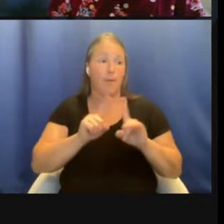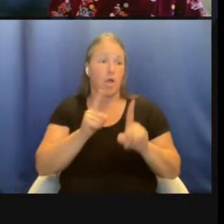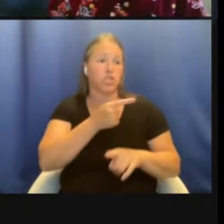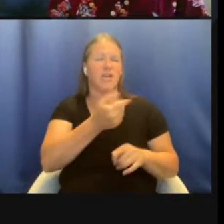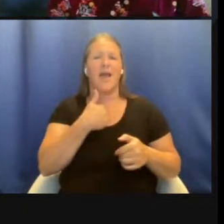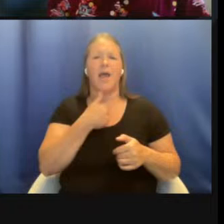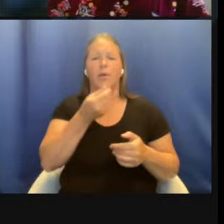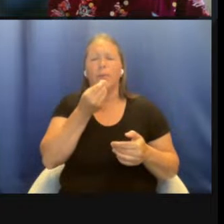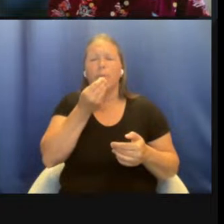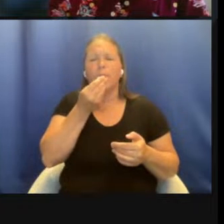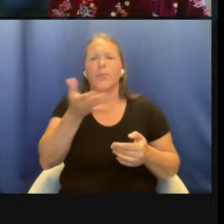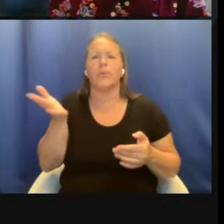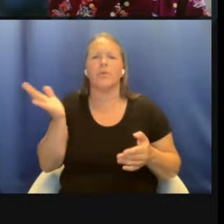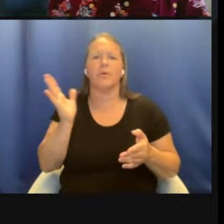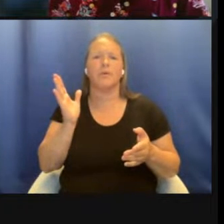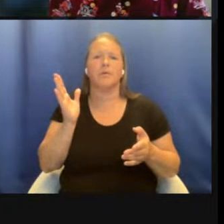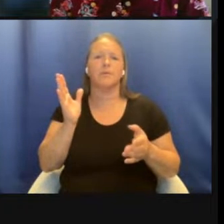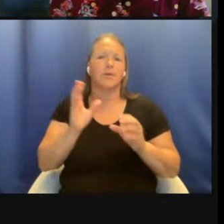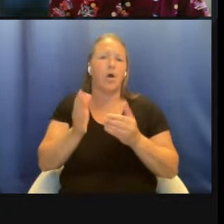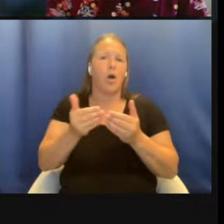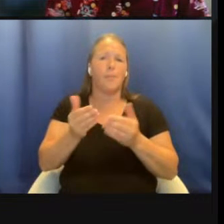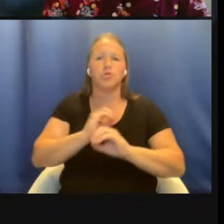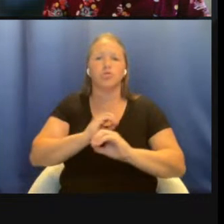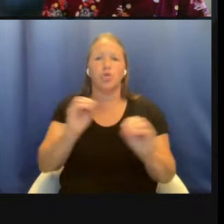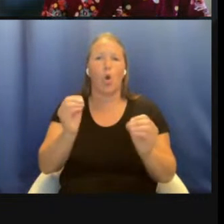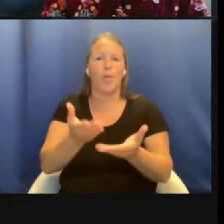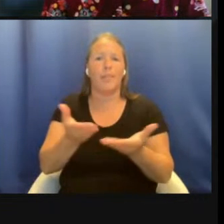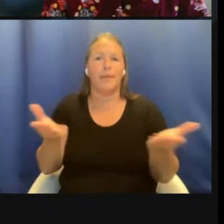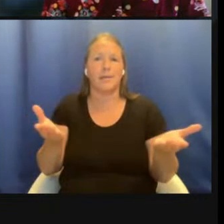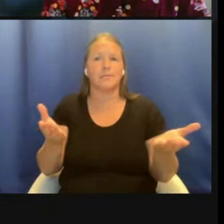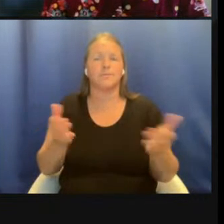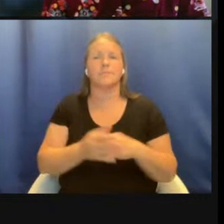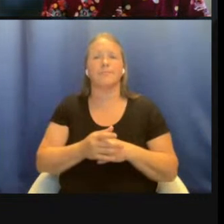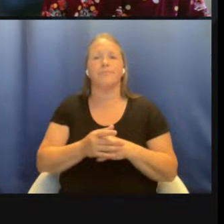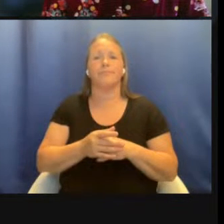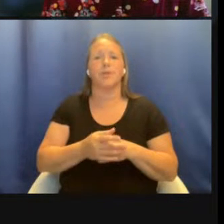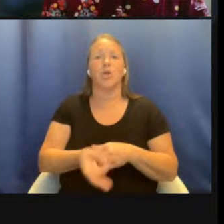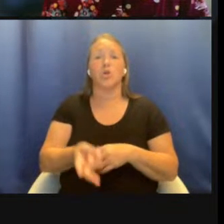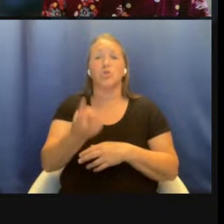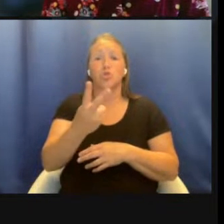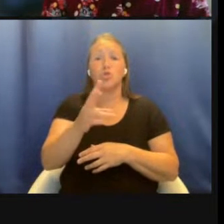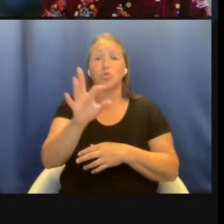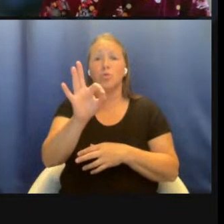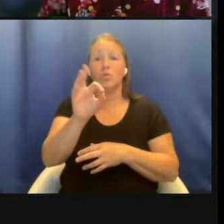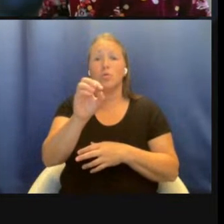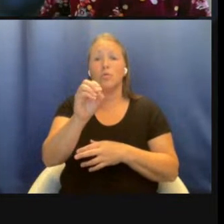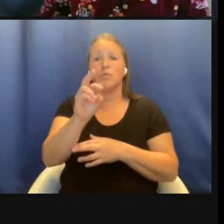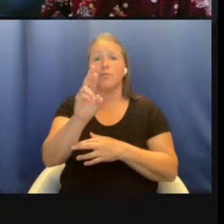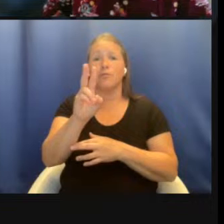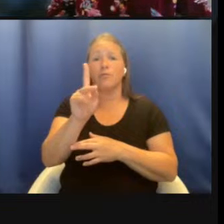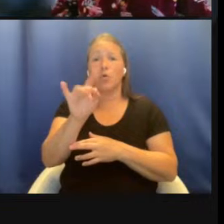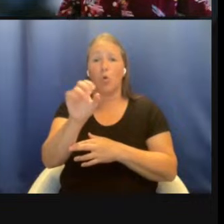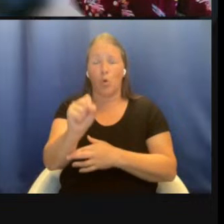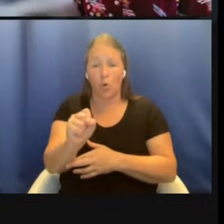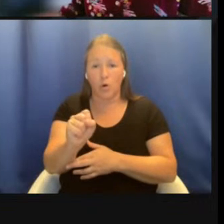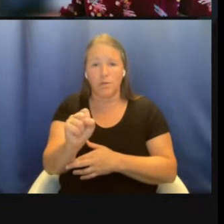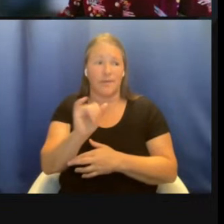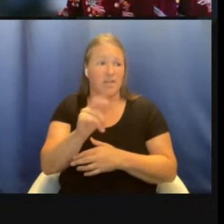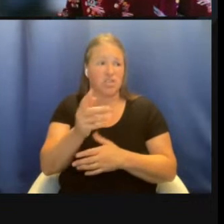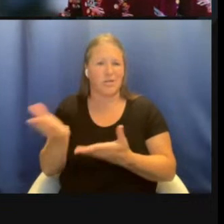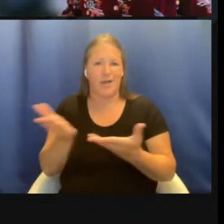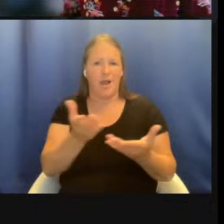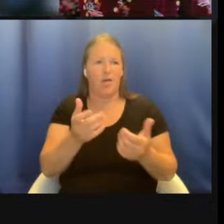pot, 2 forks that she carries with her for most of her life. There is only one object in